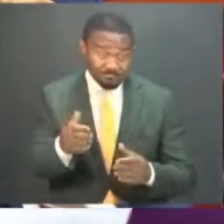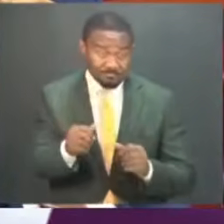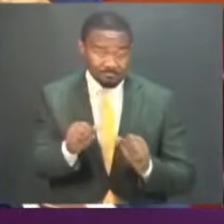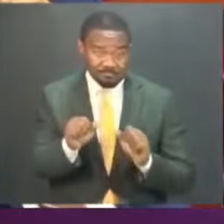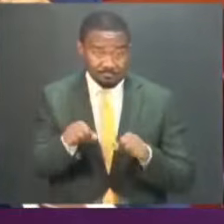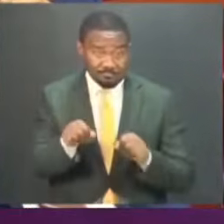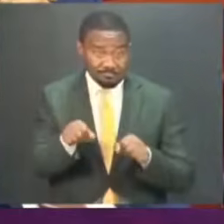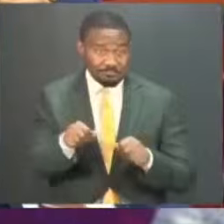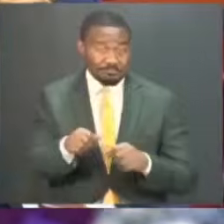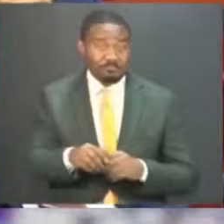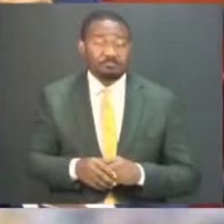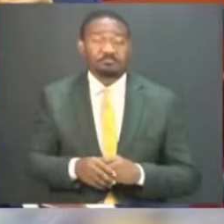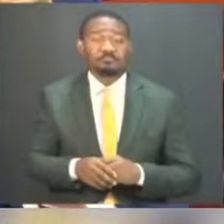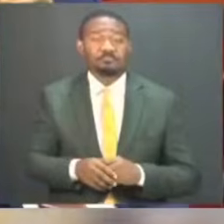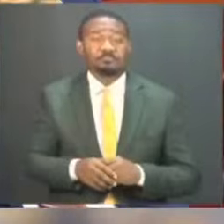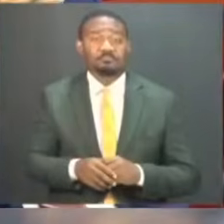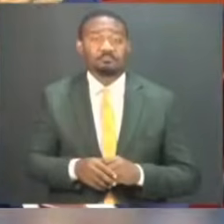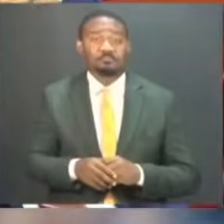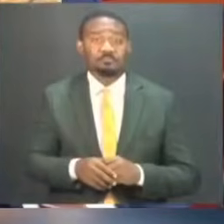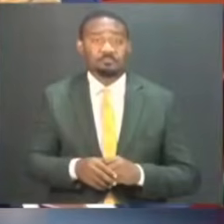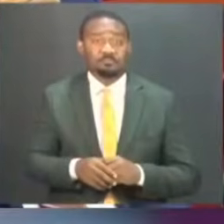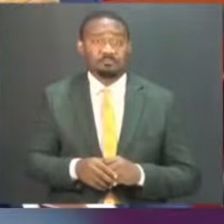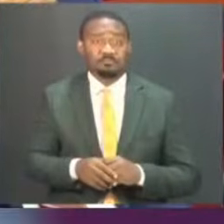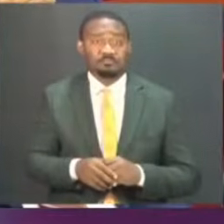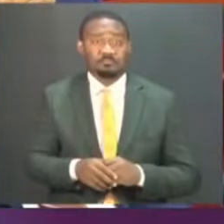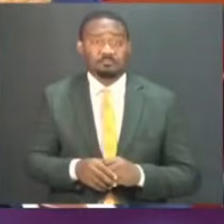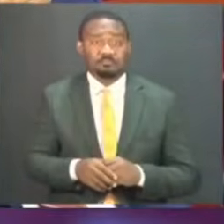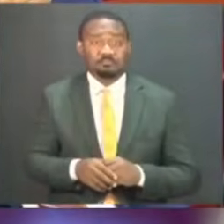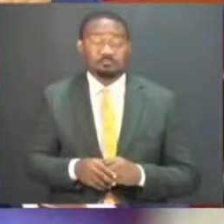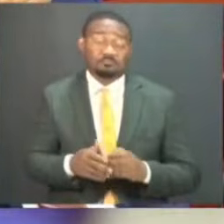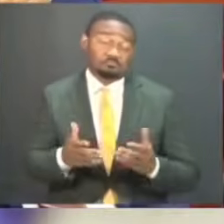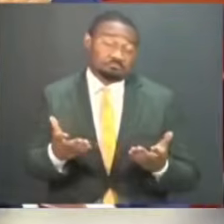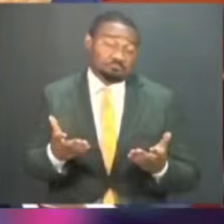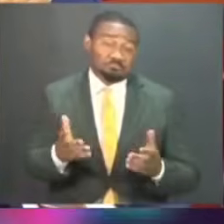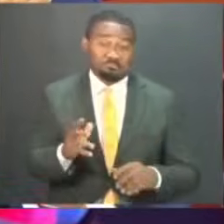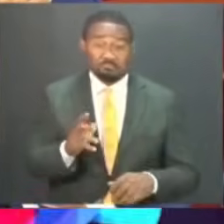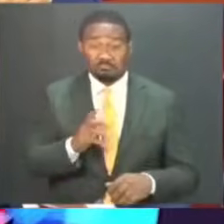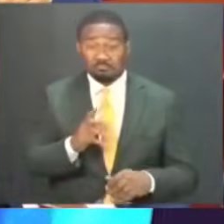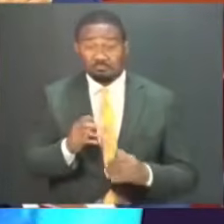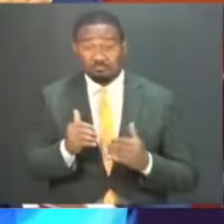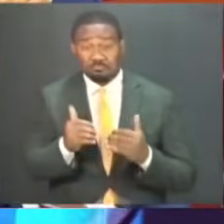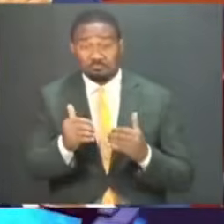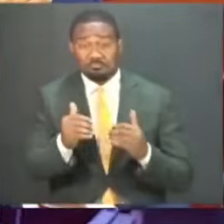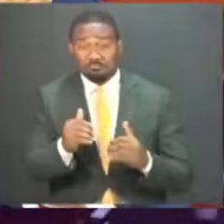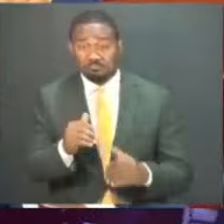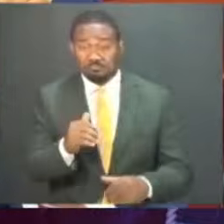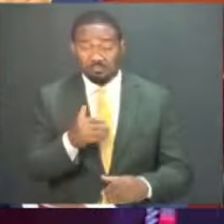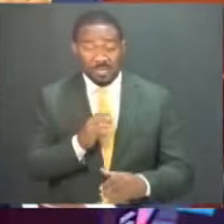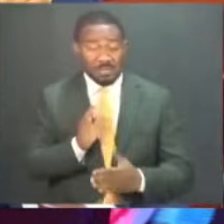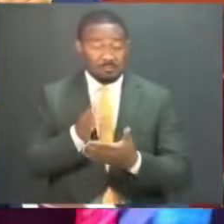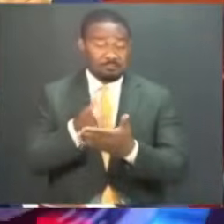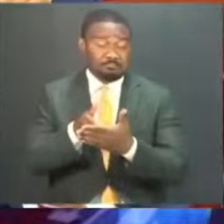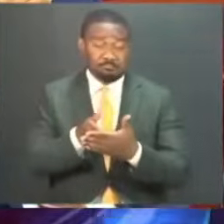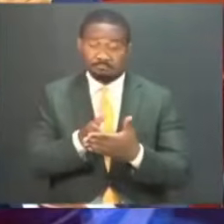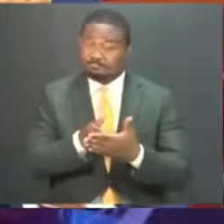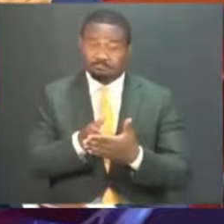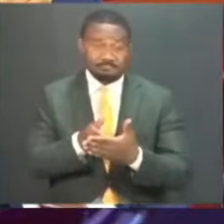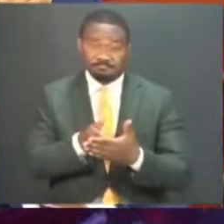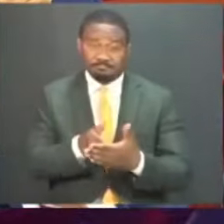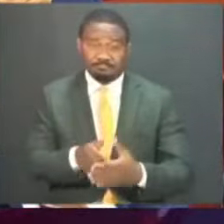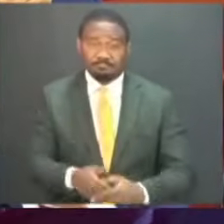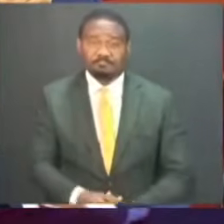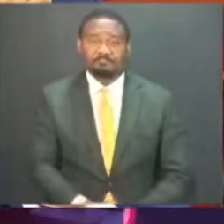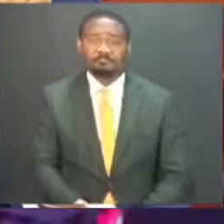that that is being pursued, I am not opposed to saying.